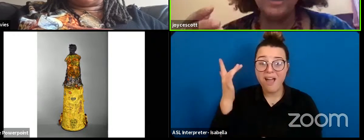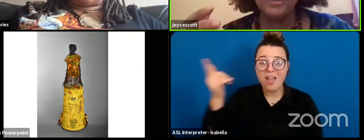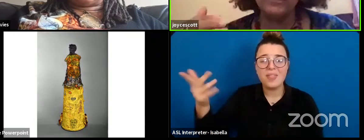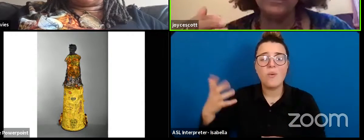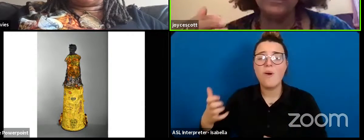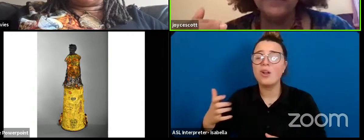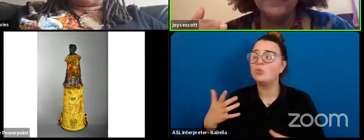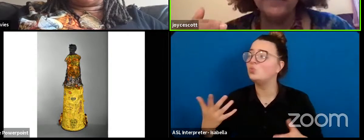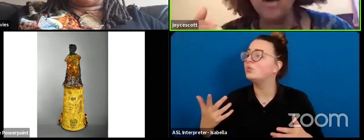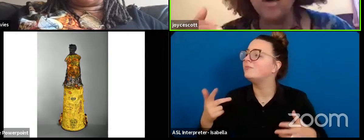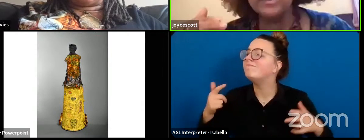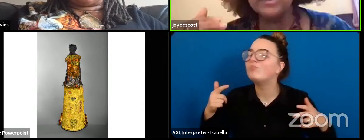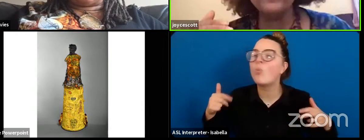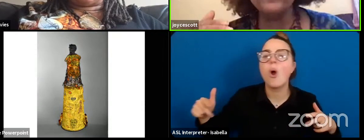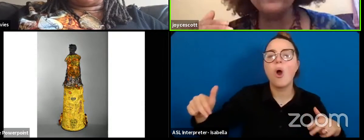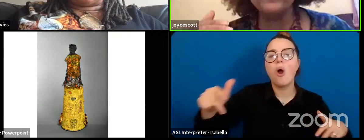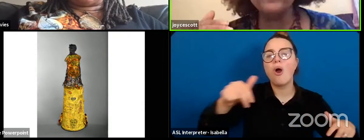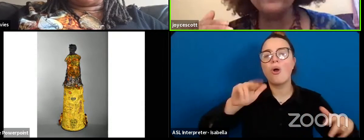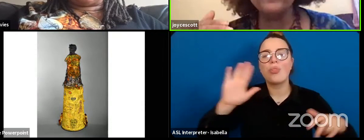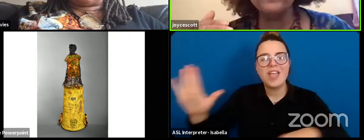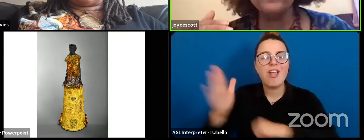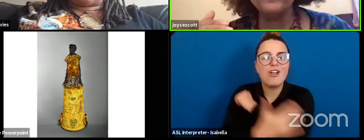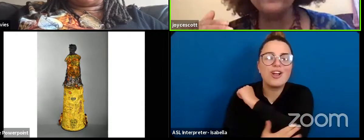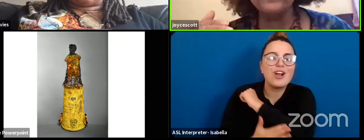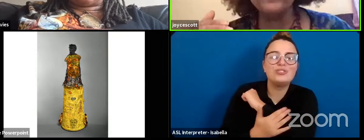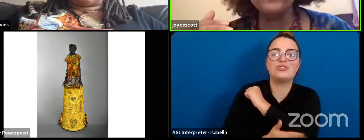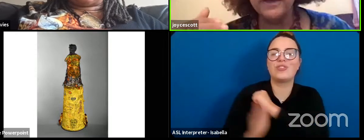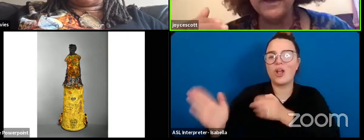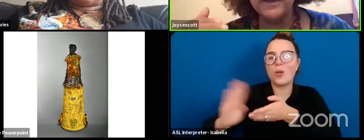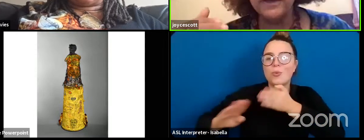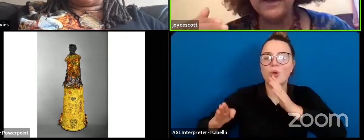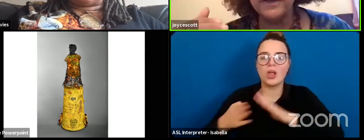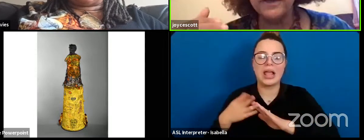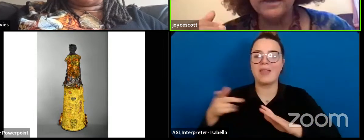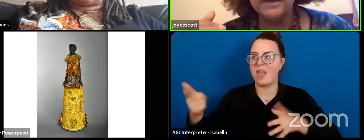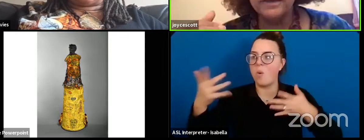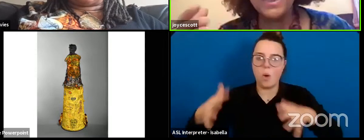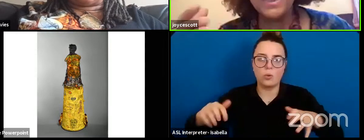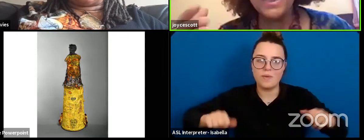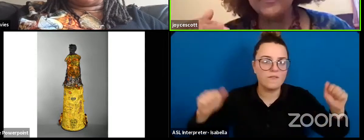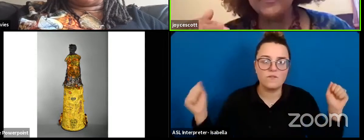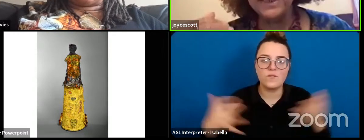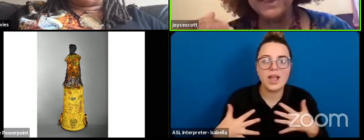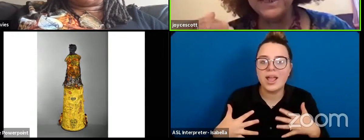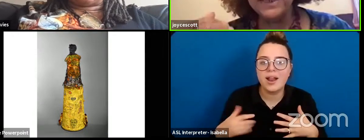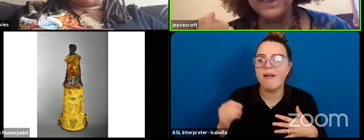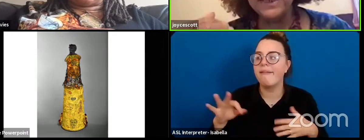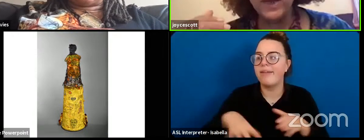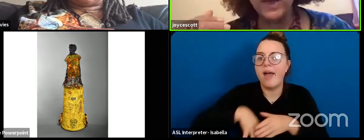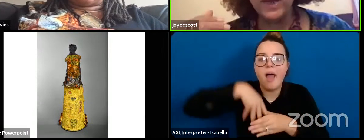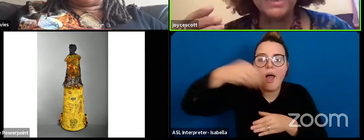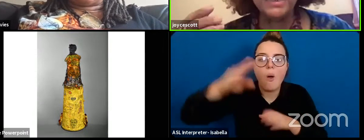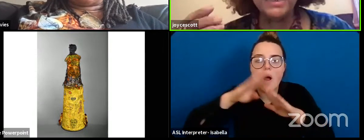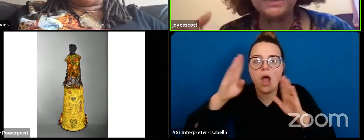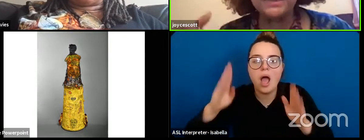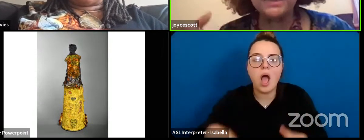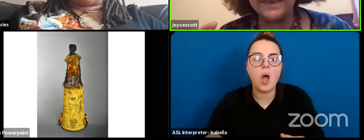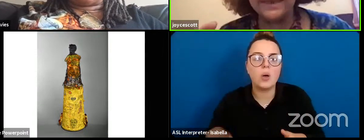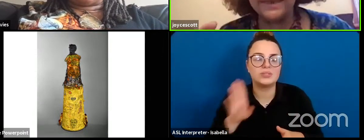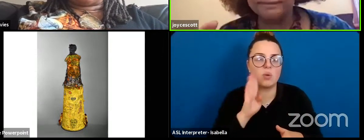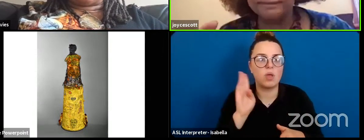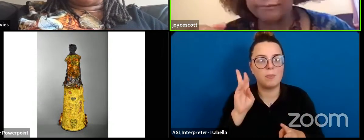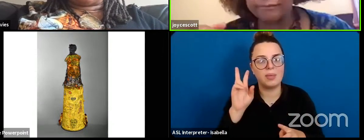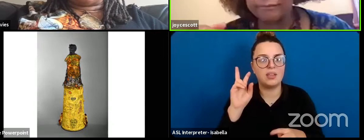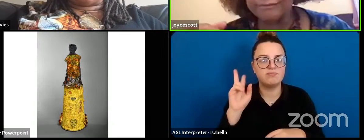around their own country neighborhood without being frightened of going out of the house and being waylaid at